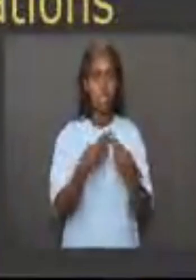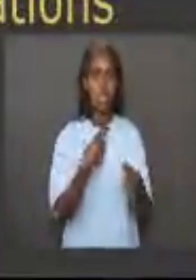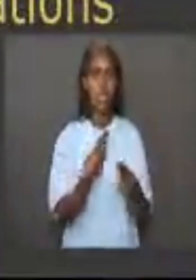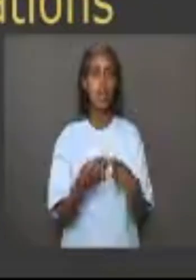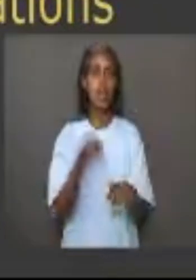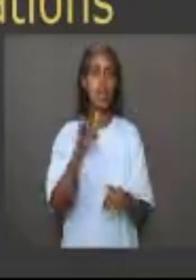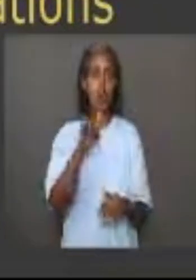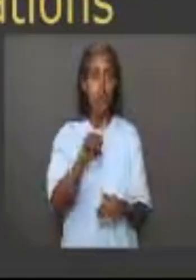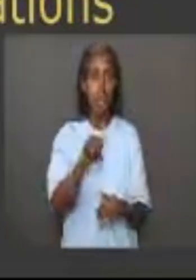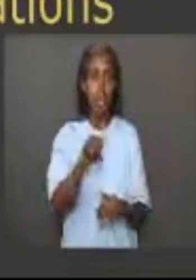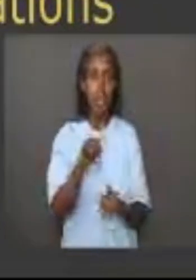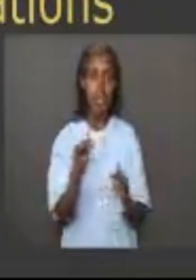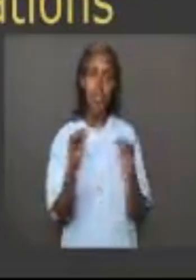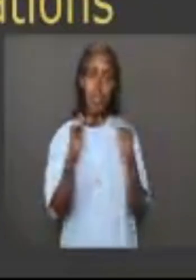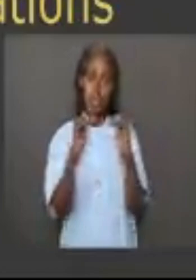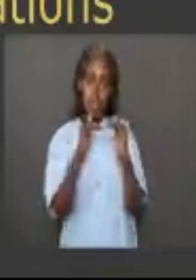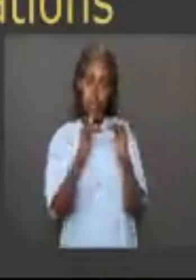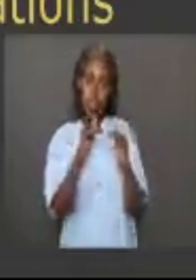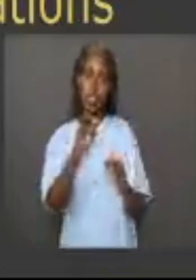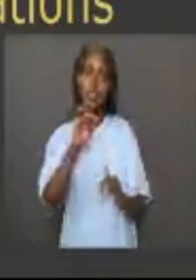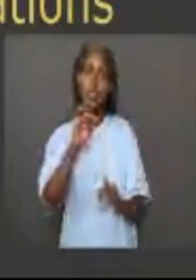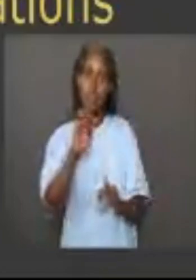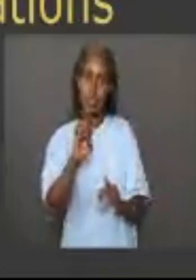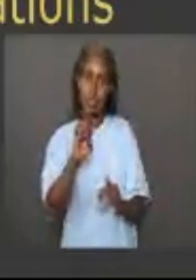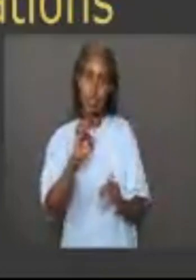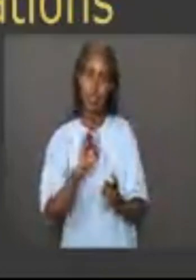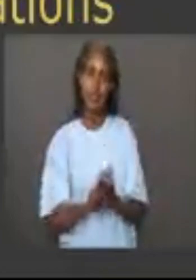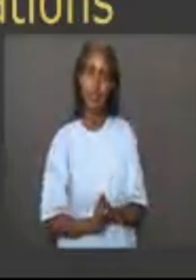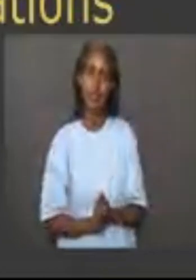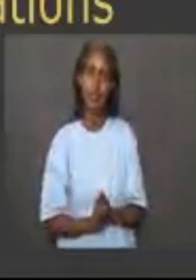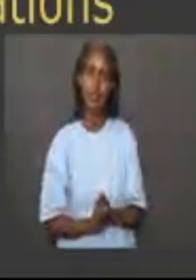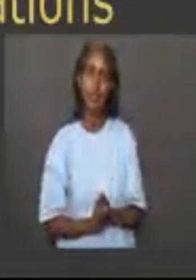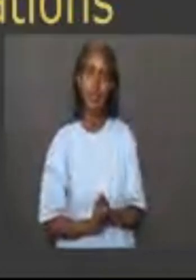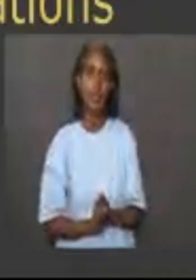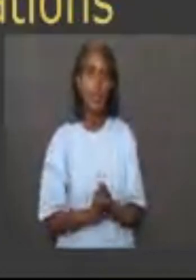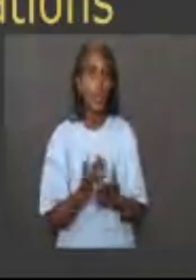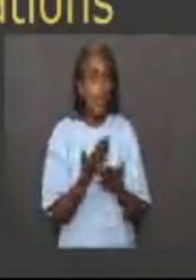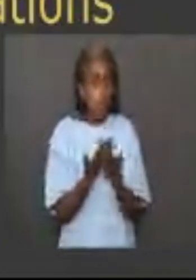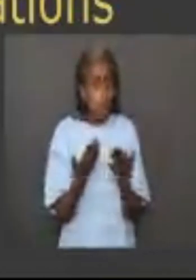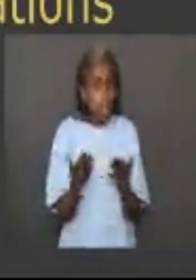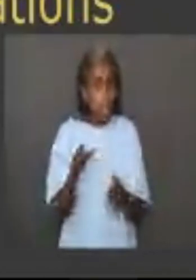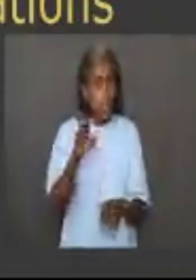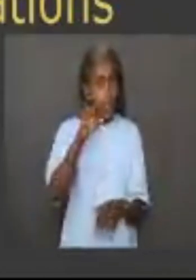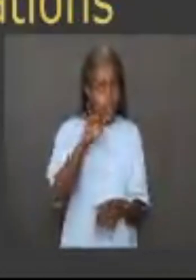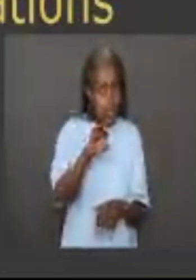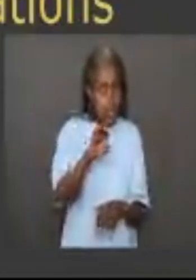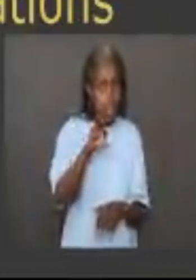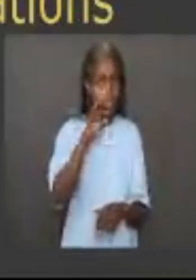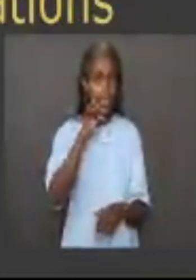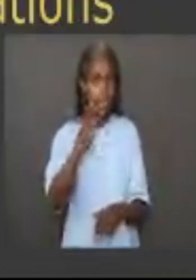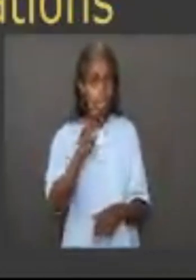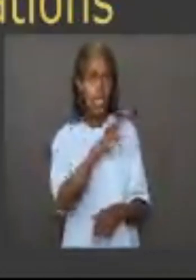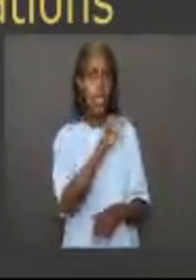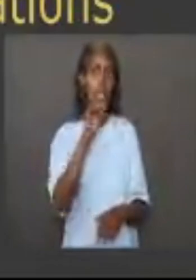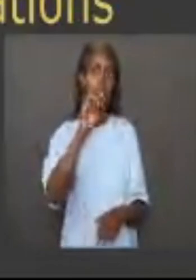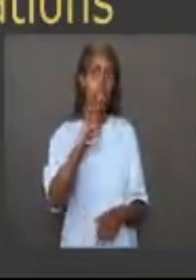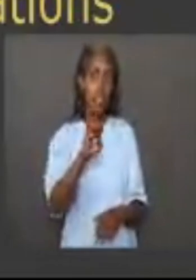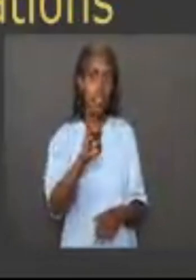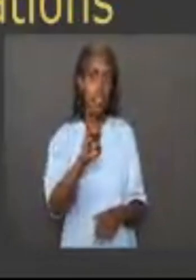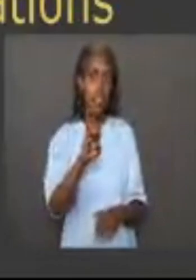y equals e, where c, d, and e